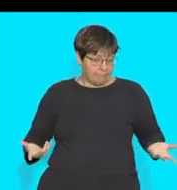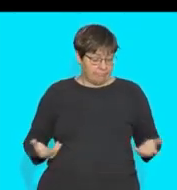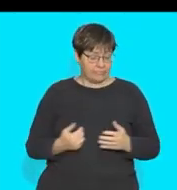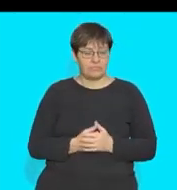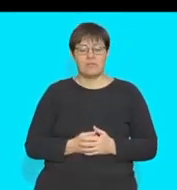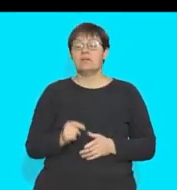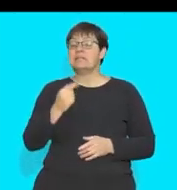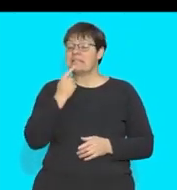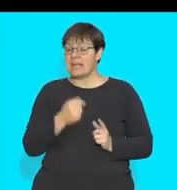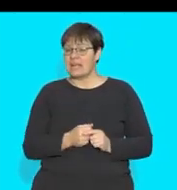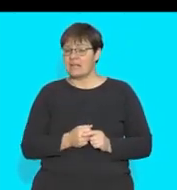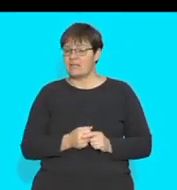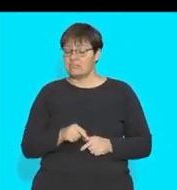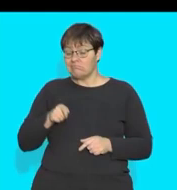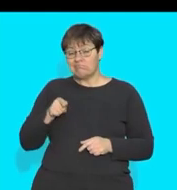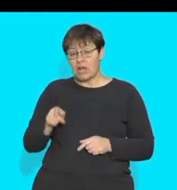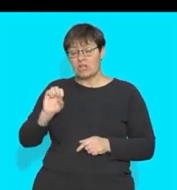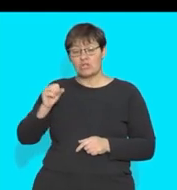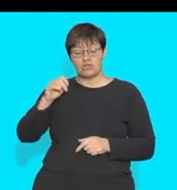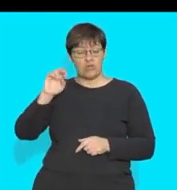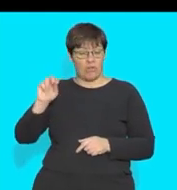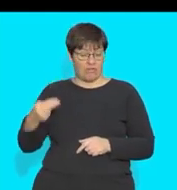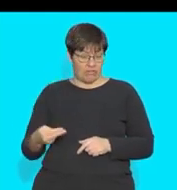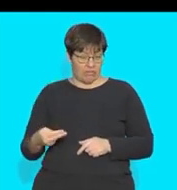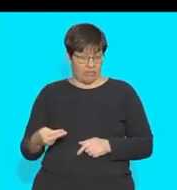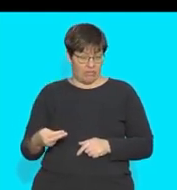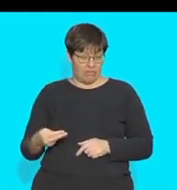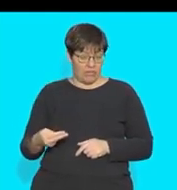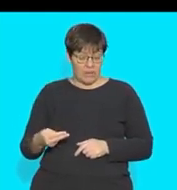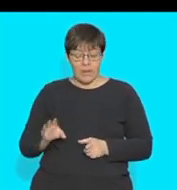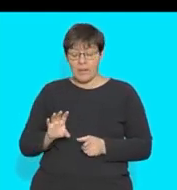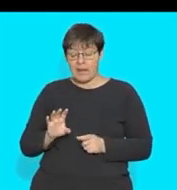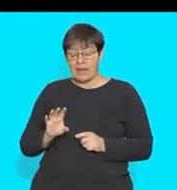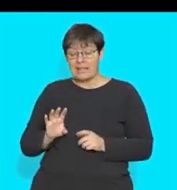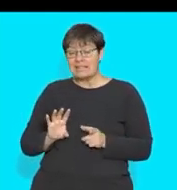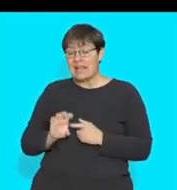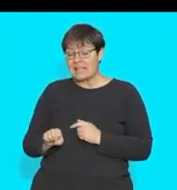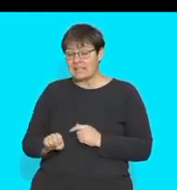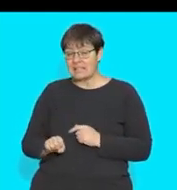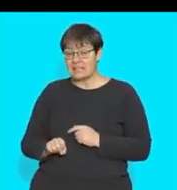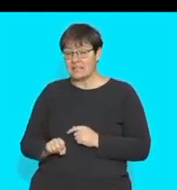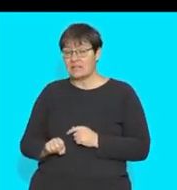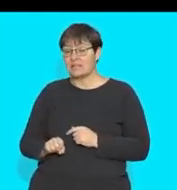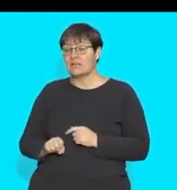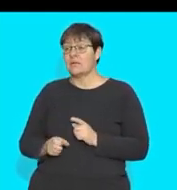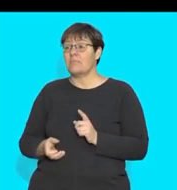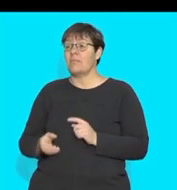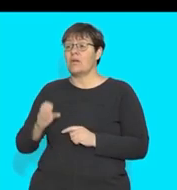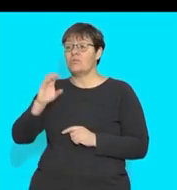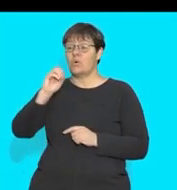say, if it takes the sloth 10 seconds to